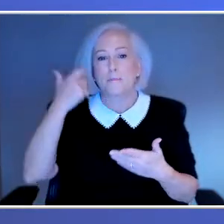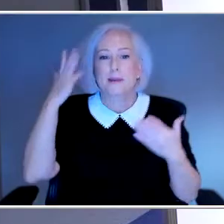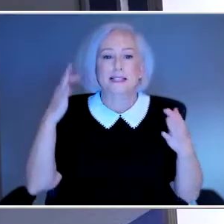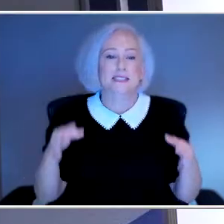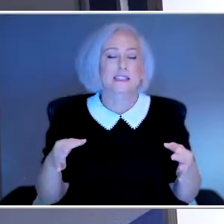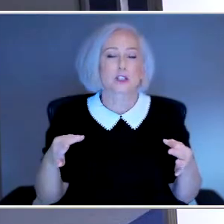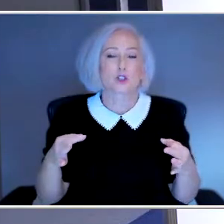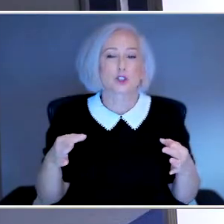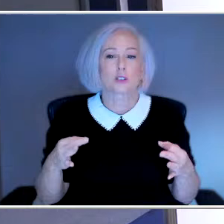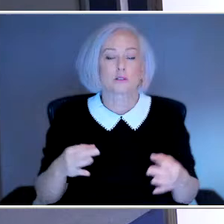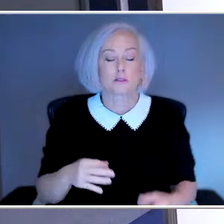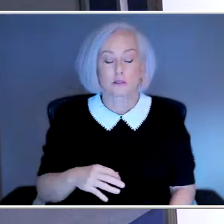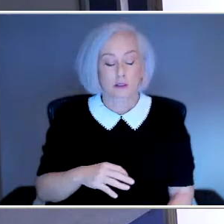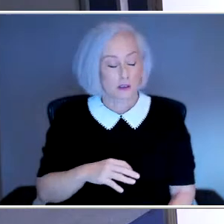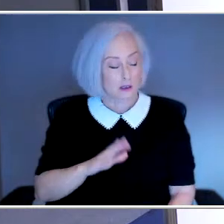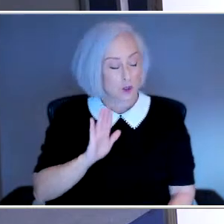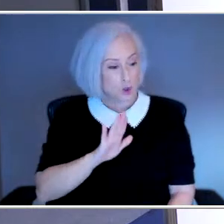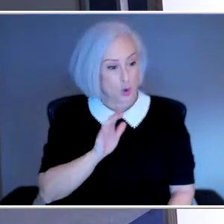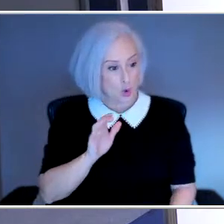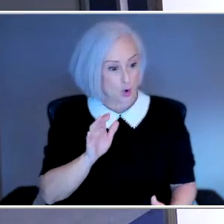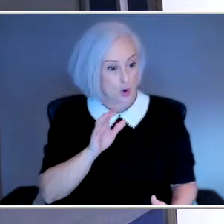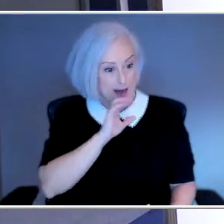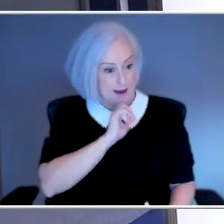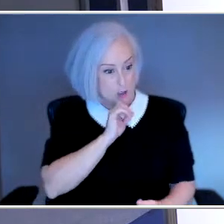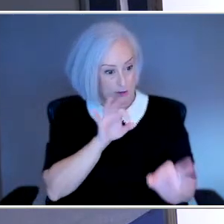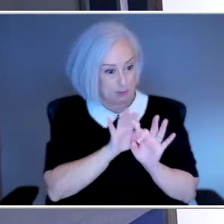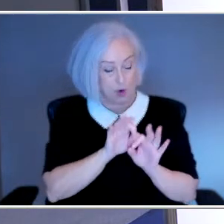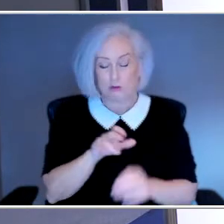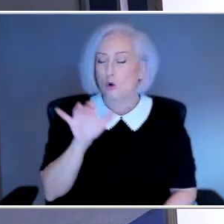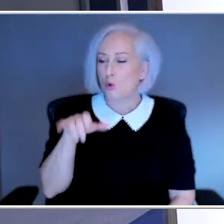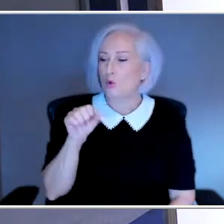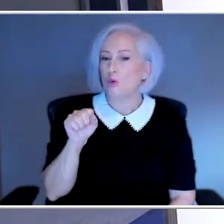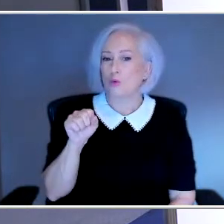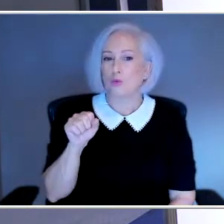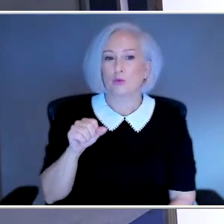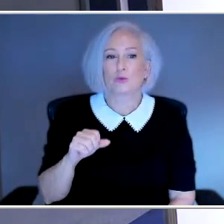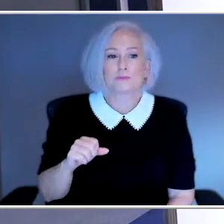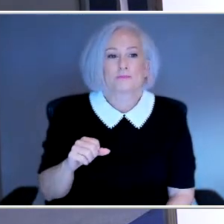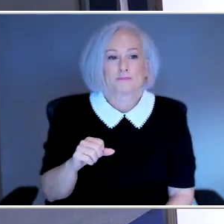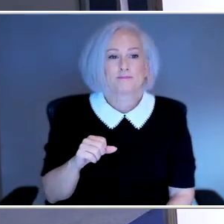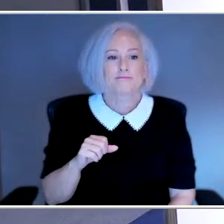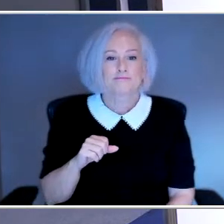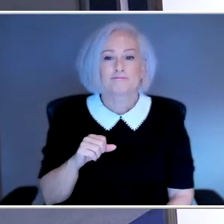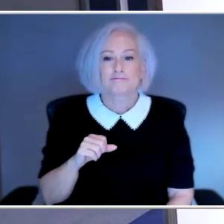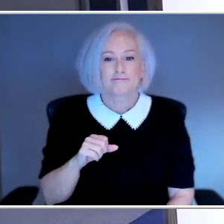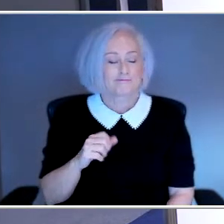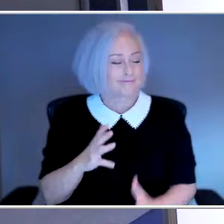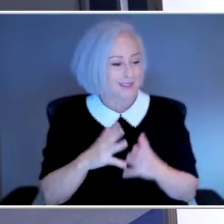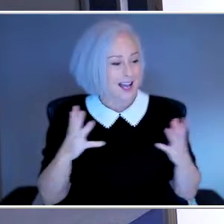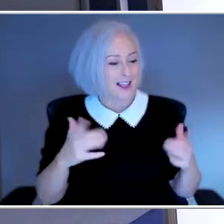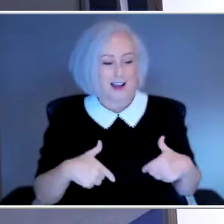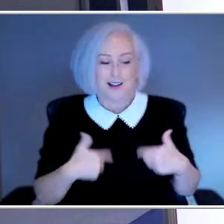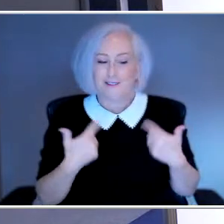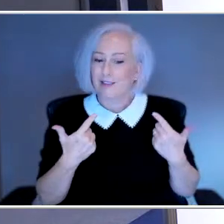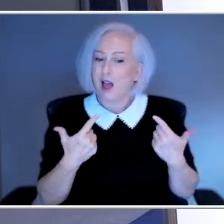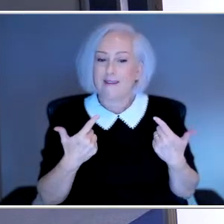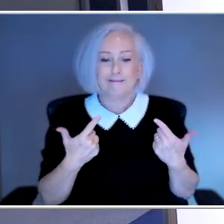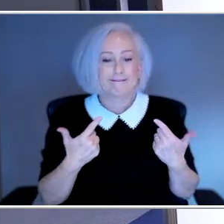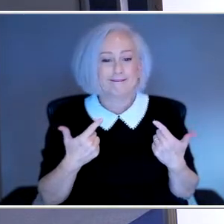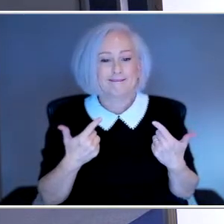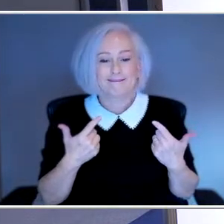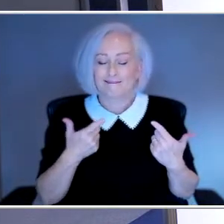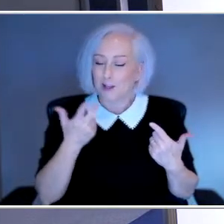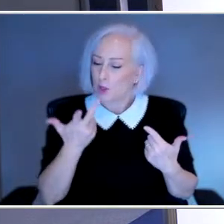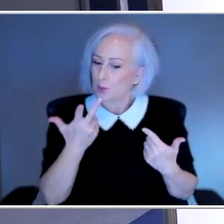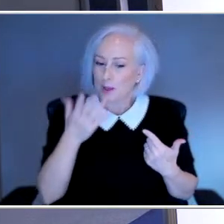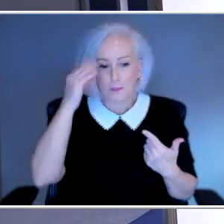age really played a part of that, I would imagine. Young enough, you got a lot more life to live. You got 3 boys you got to take care of. Dr. Larson, what was it